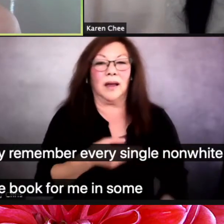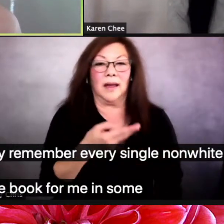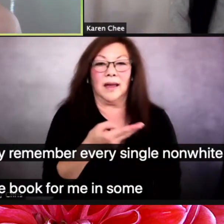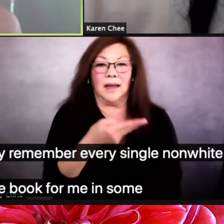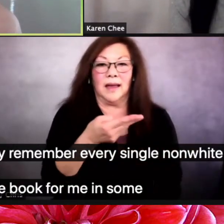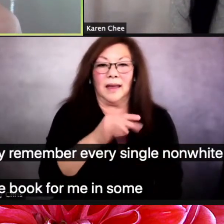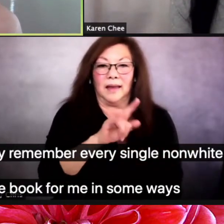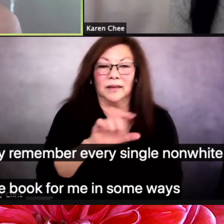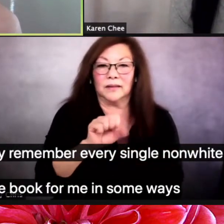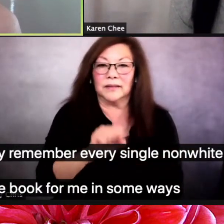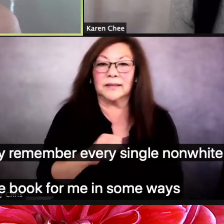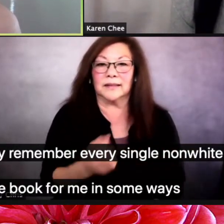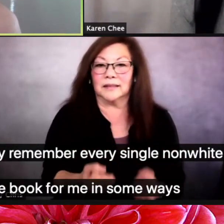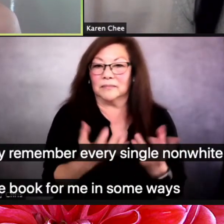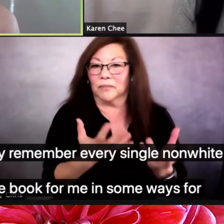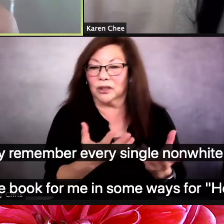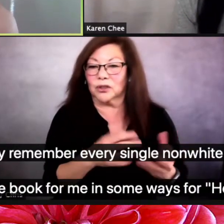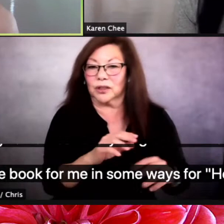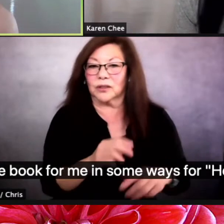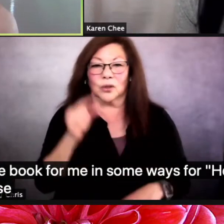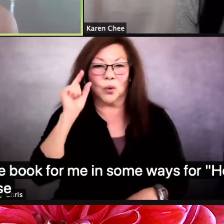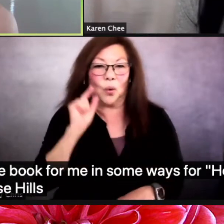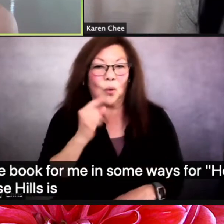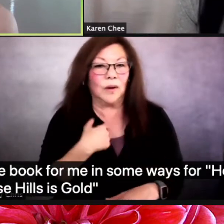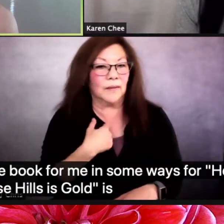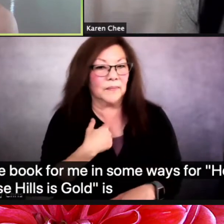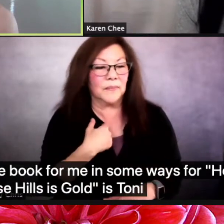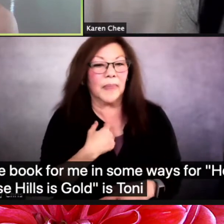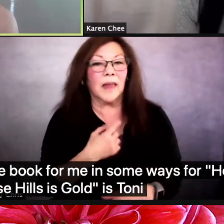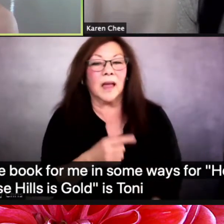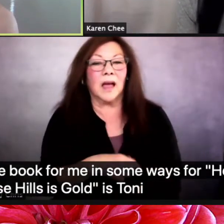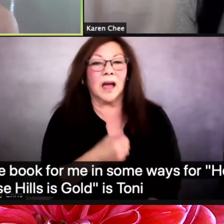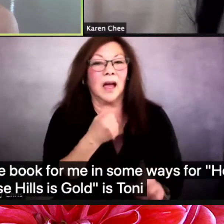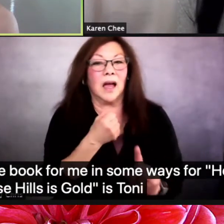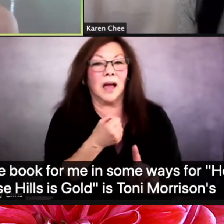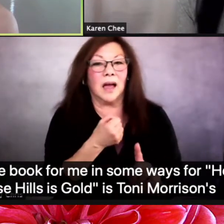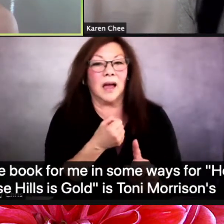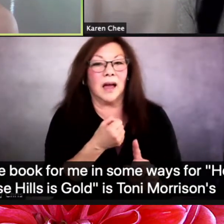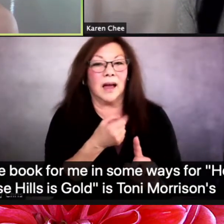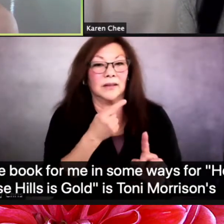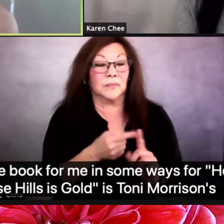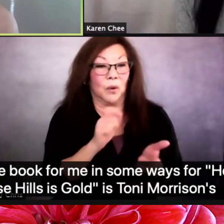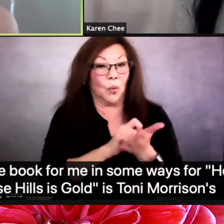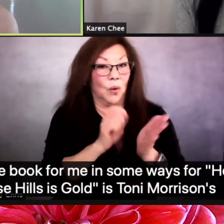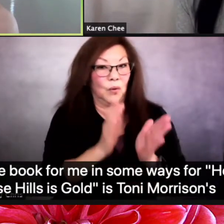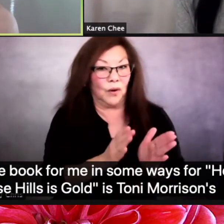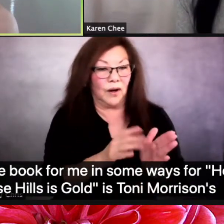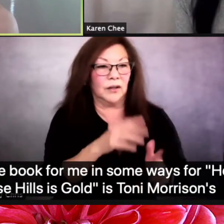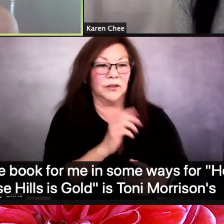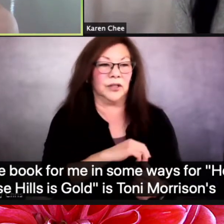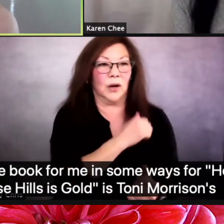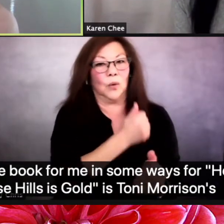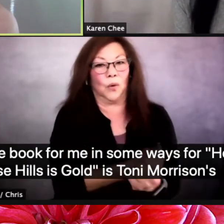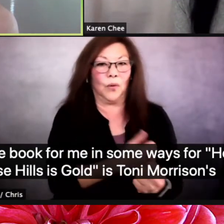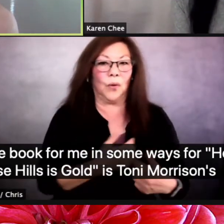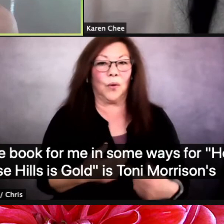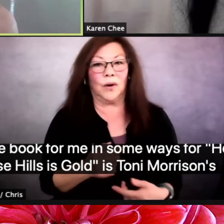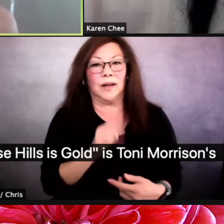I think one of the reasons is I was really struck by the sort of authority she takes, right? It's a book that is